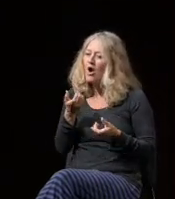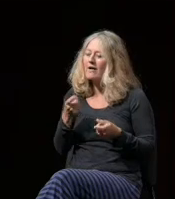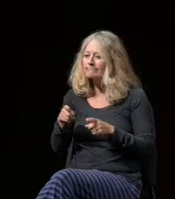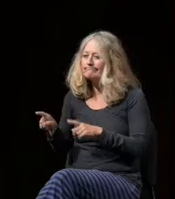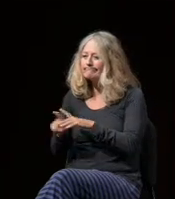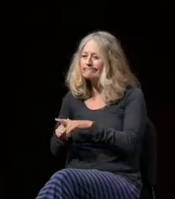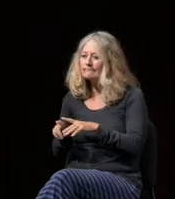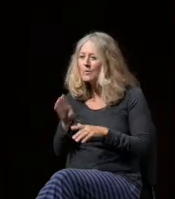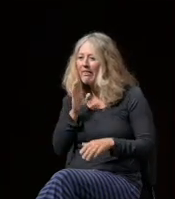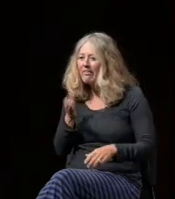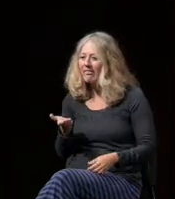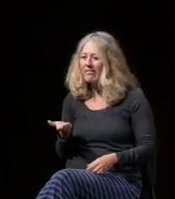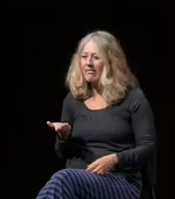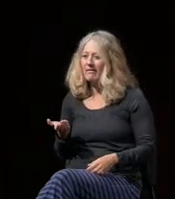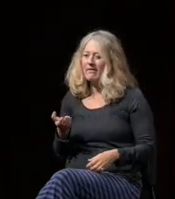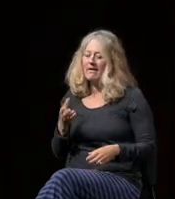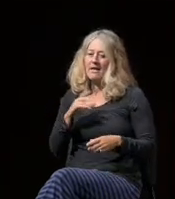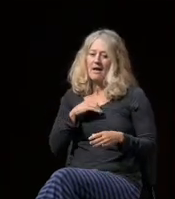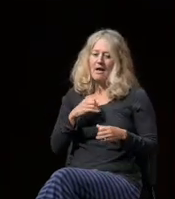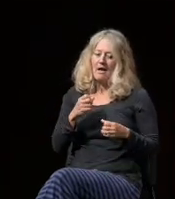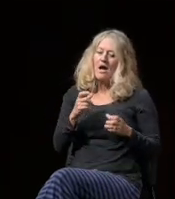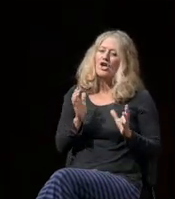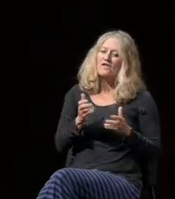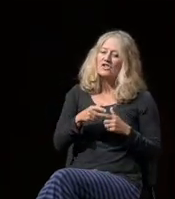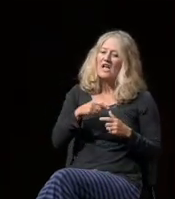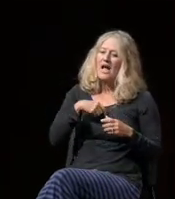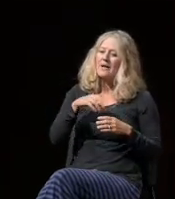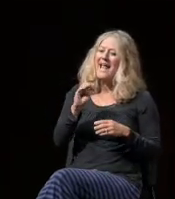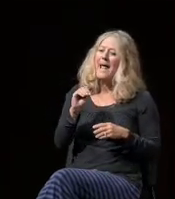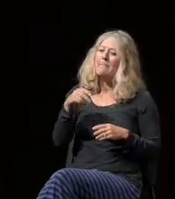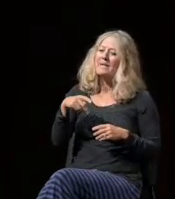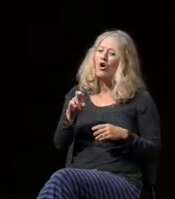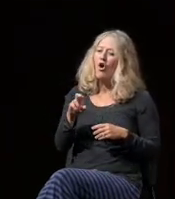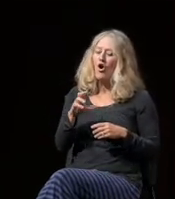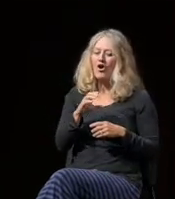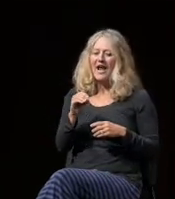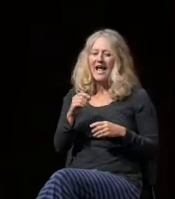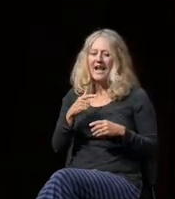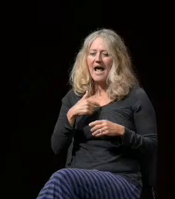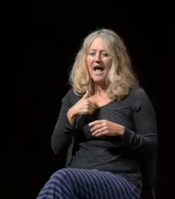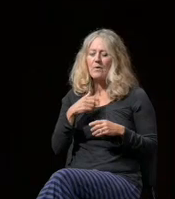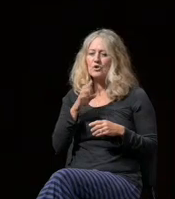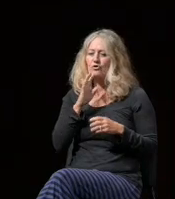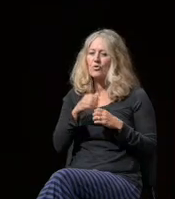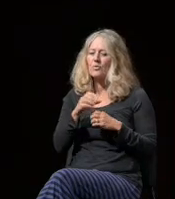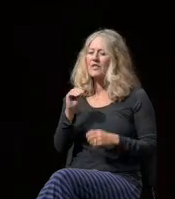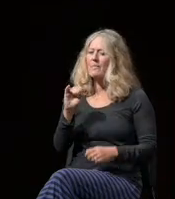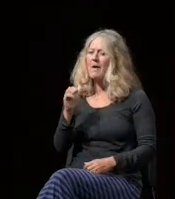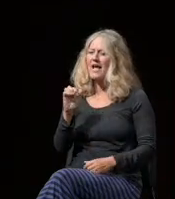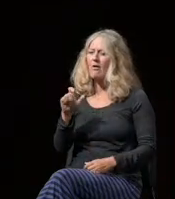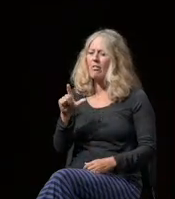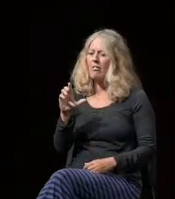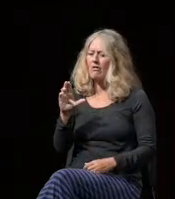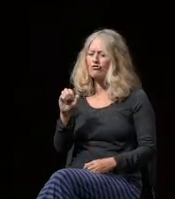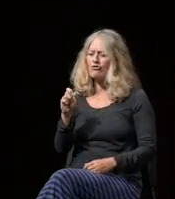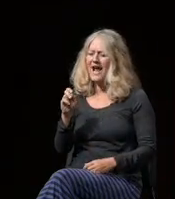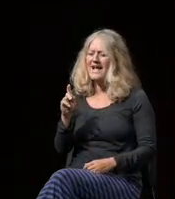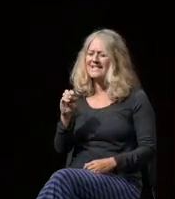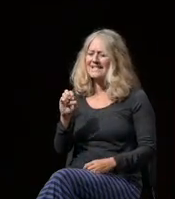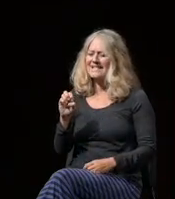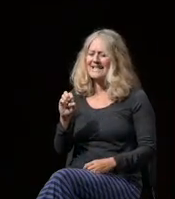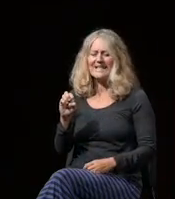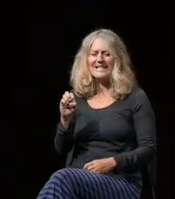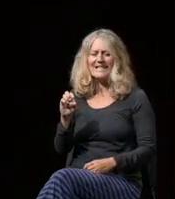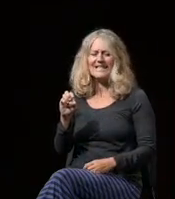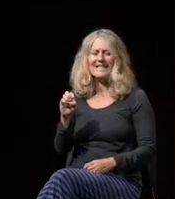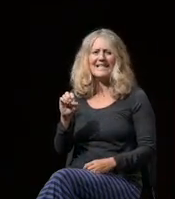was having a conversation, I was on NPR, and I was talking to Michael Krasny. Okay, and just in full disclosure, I was